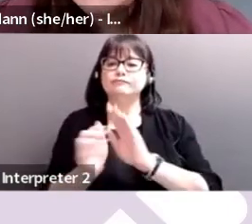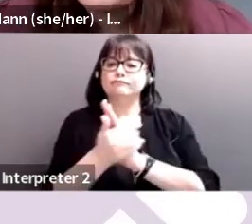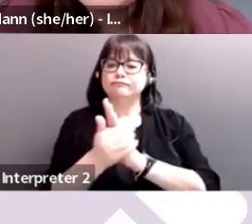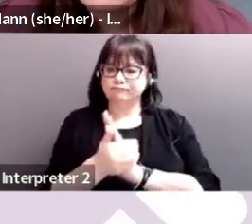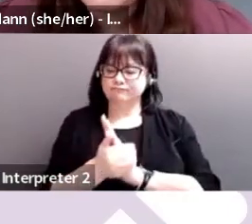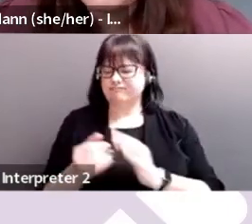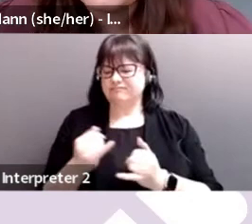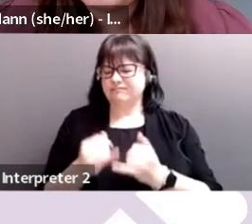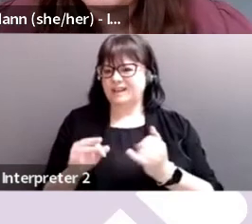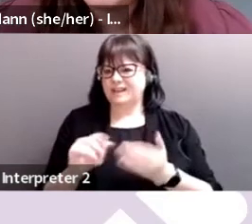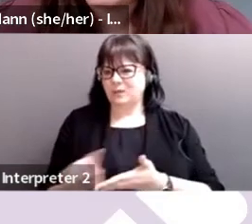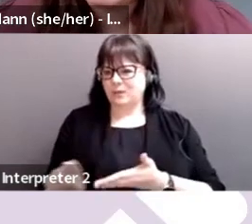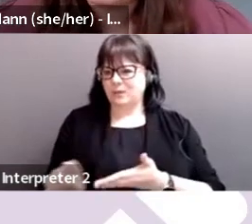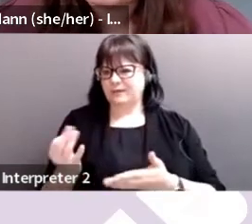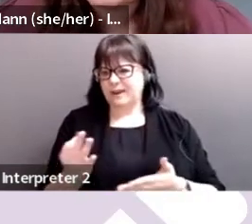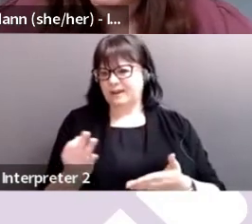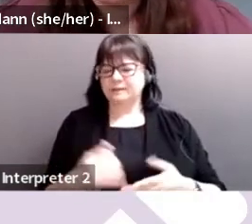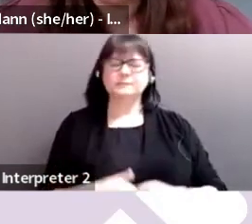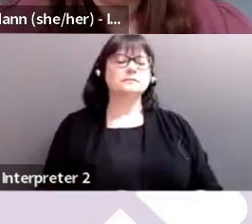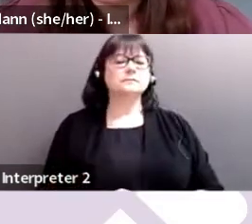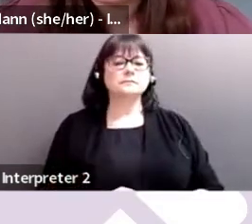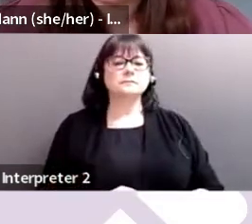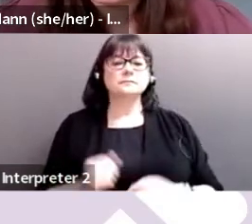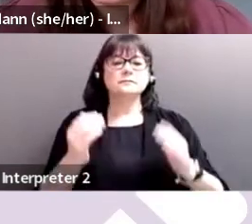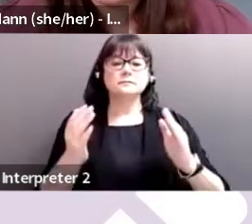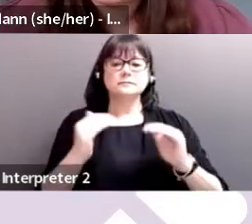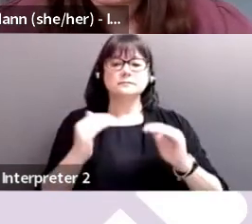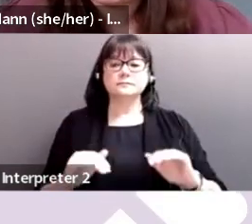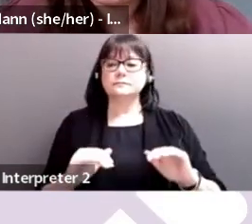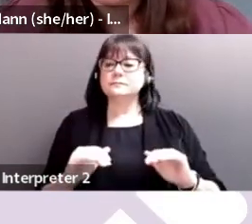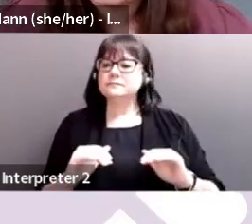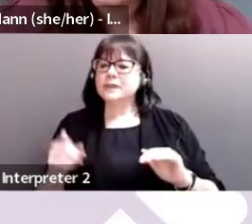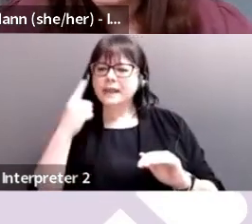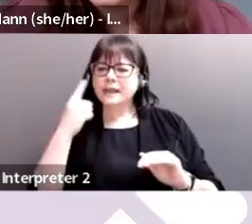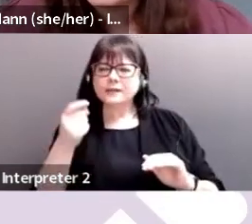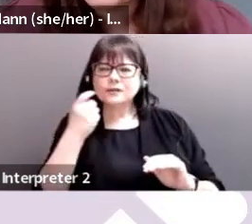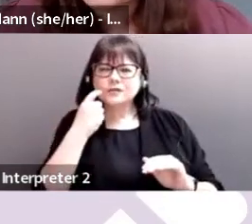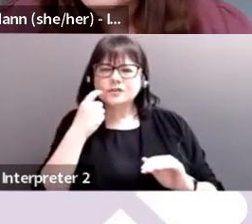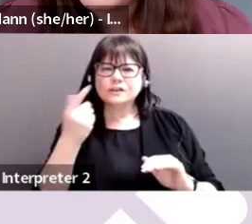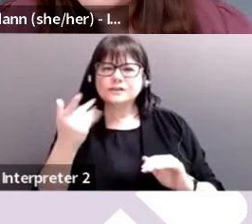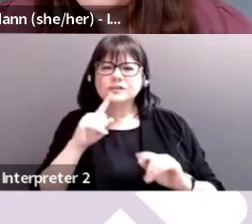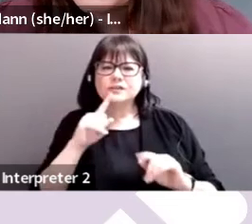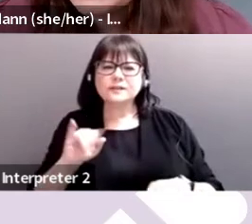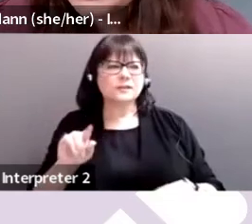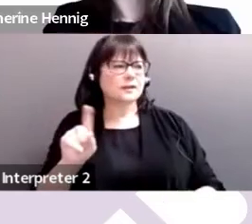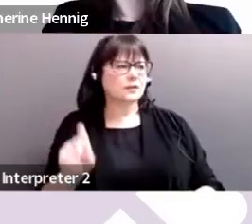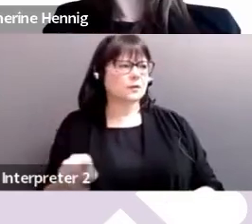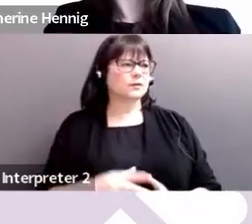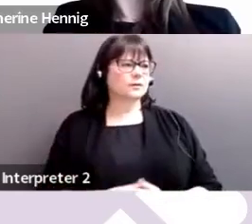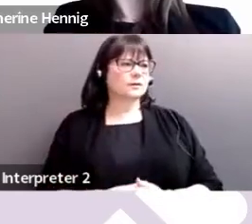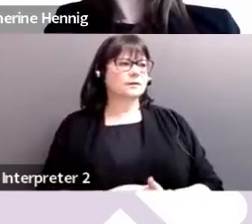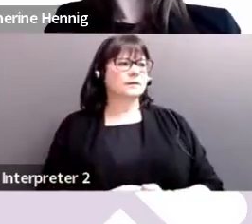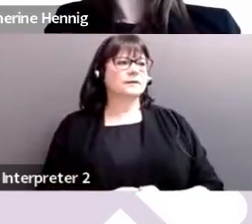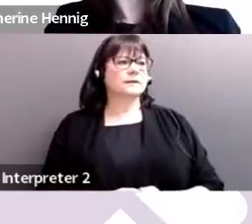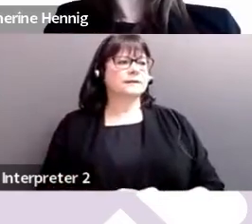grants have limitations on portions being paid to grant writers. I think you might have just answered that question too. Yeah.